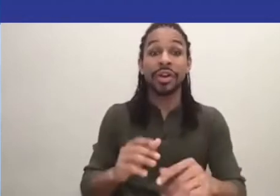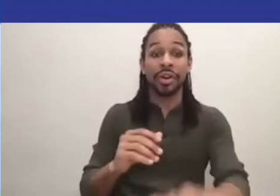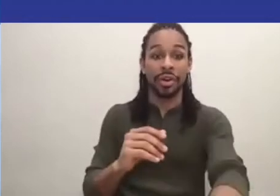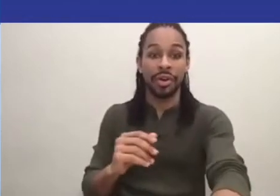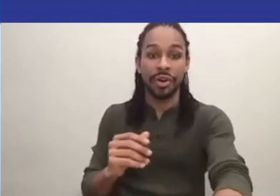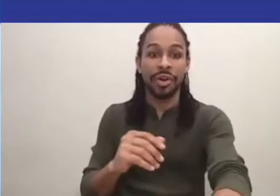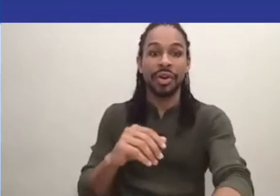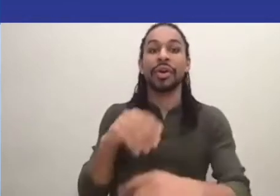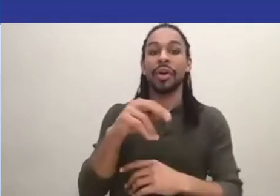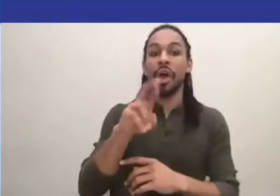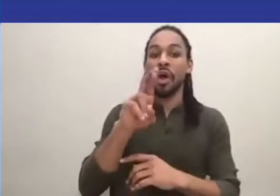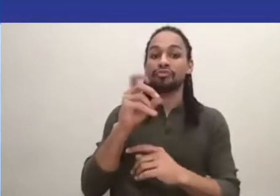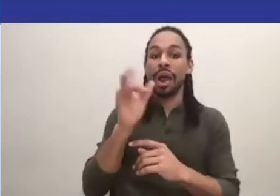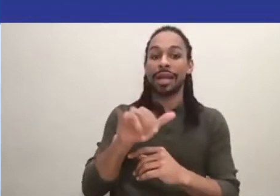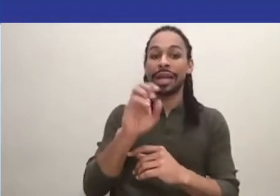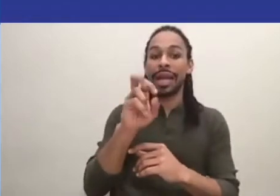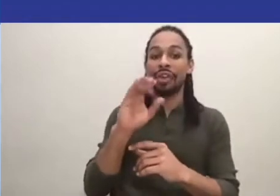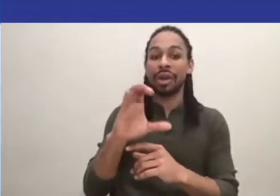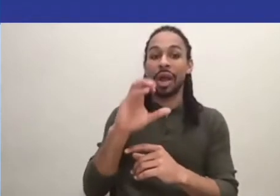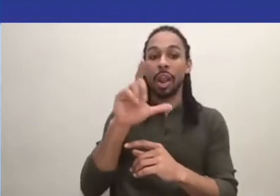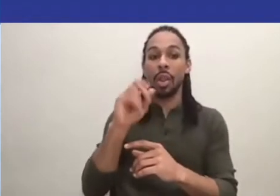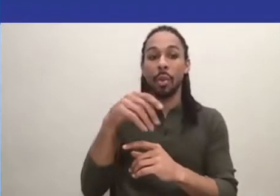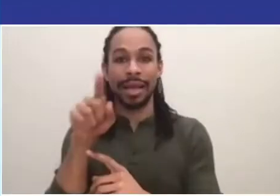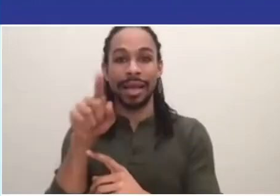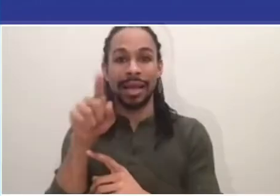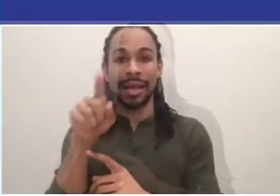Enterprises, Rodney Lopez. Welcome, everyone.